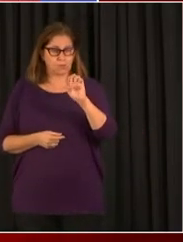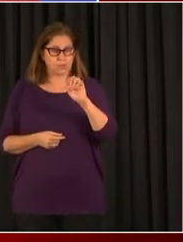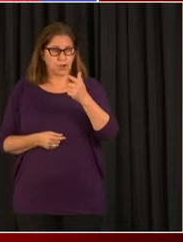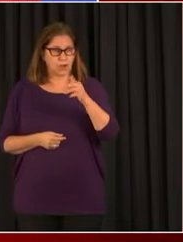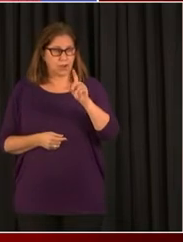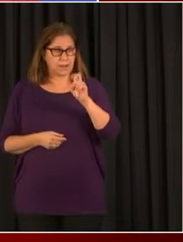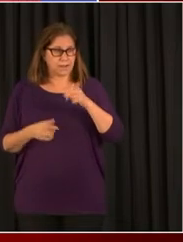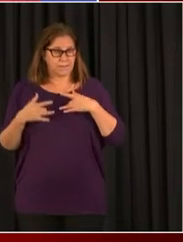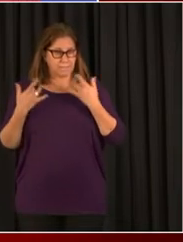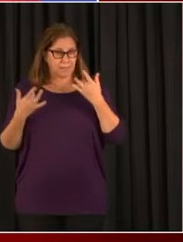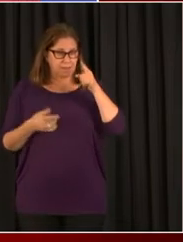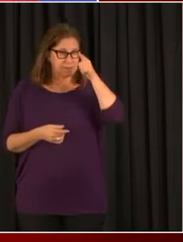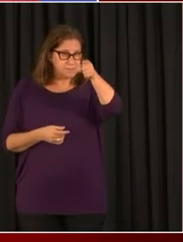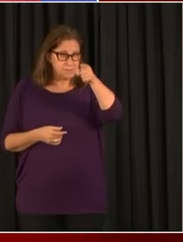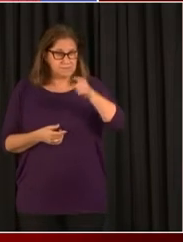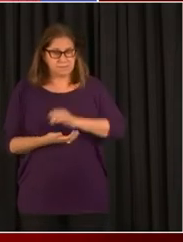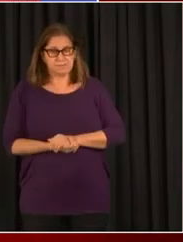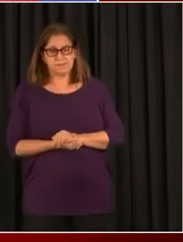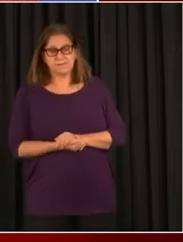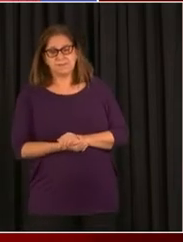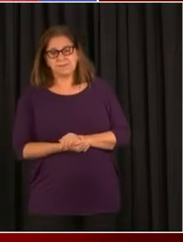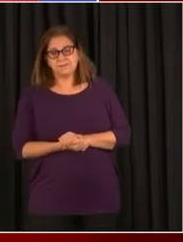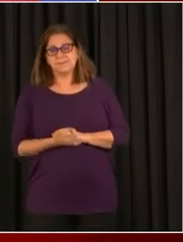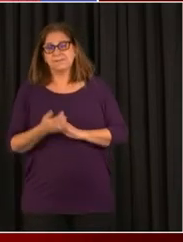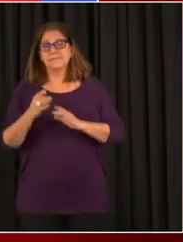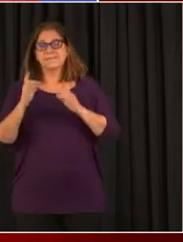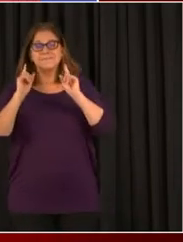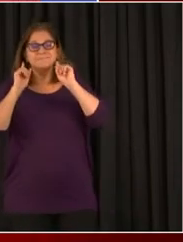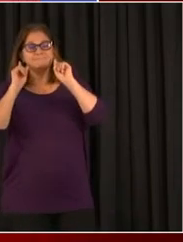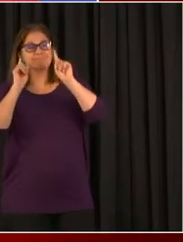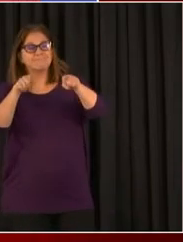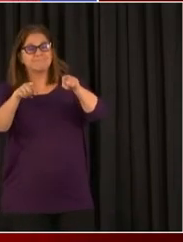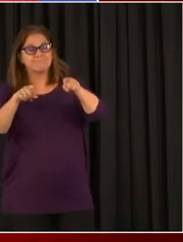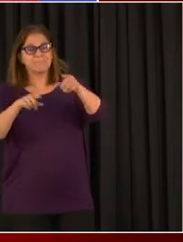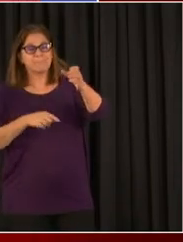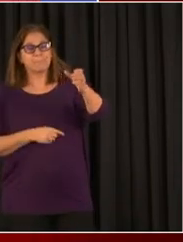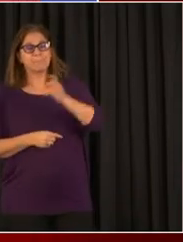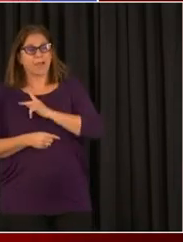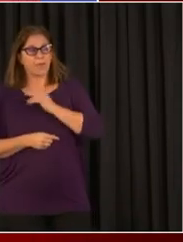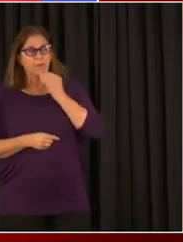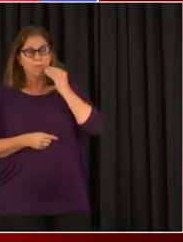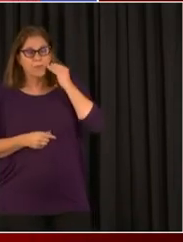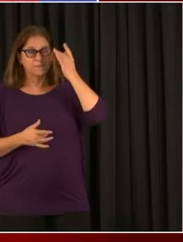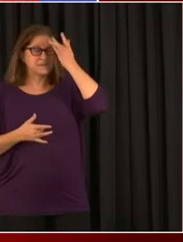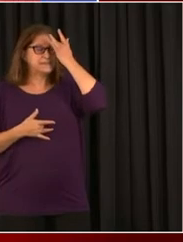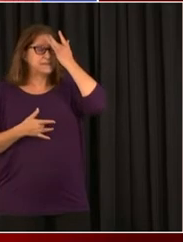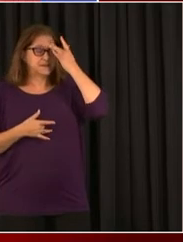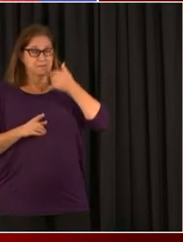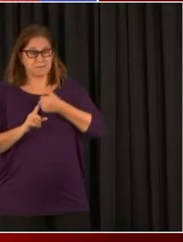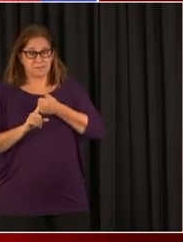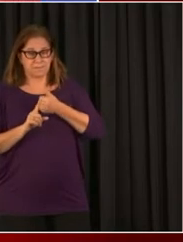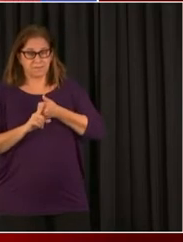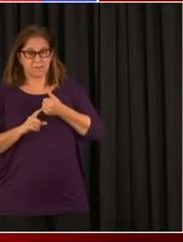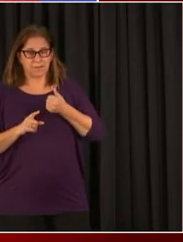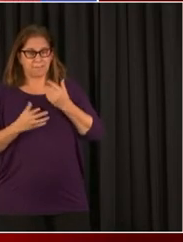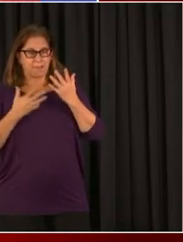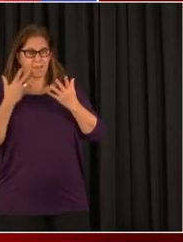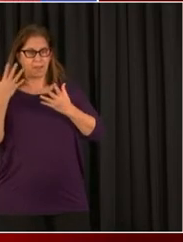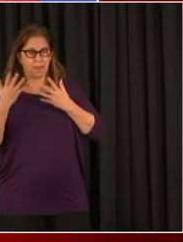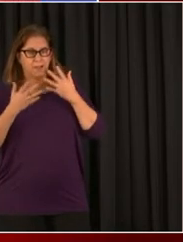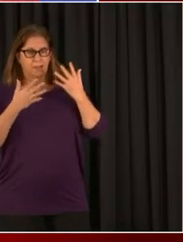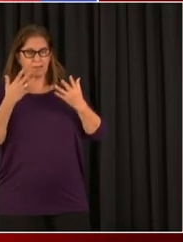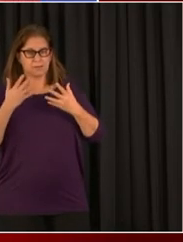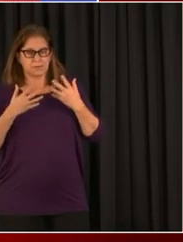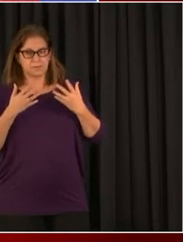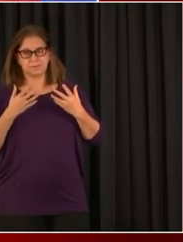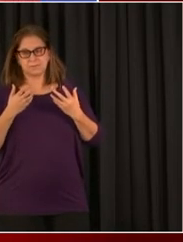their participation, who had to go back to their constituencies and communities and explain their behavior. And so